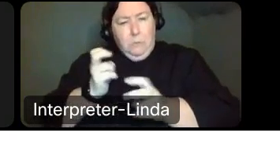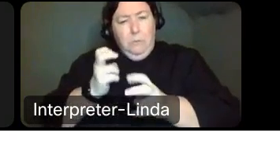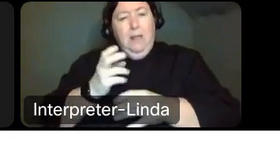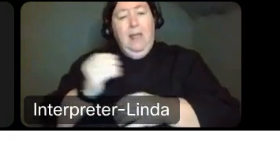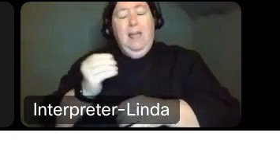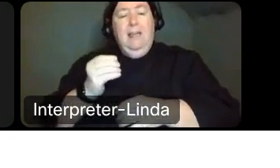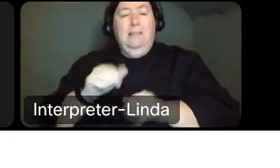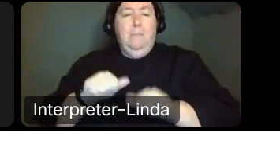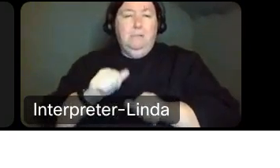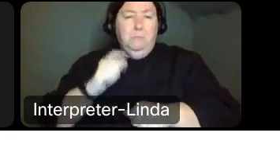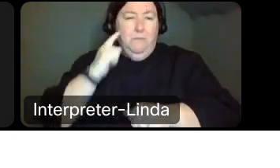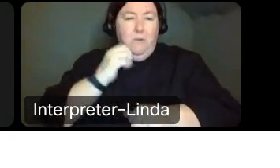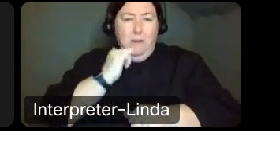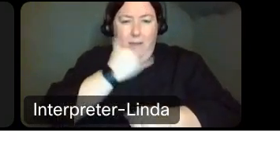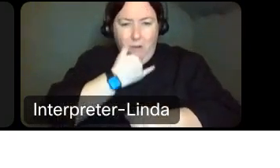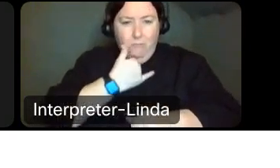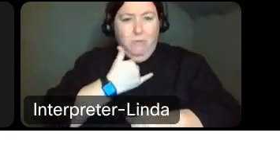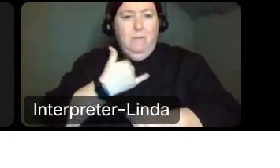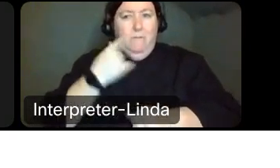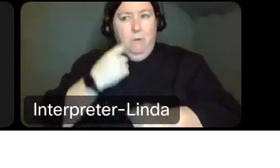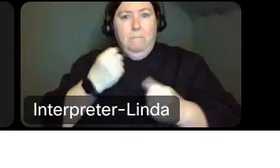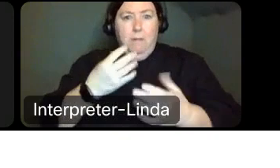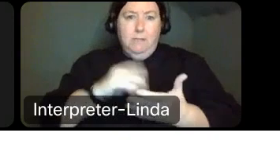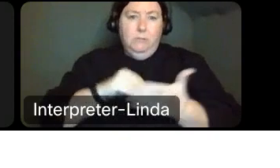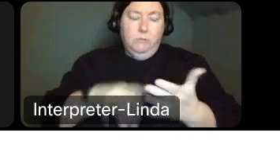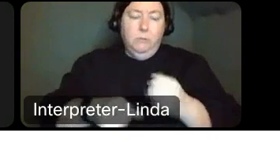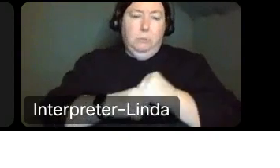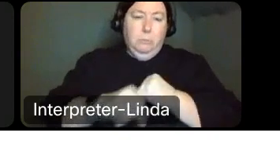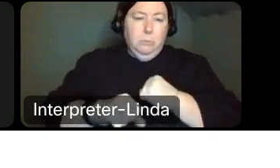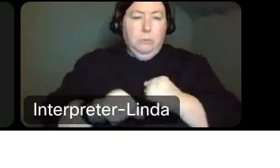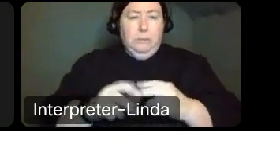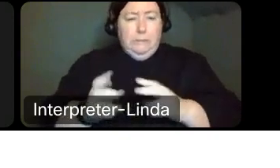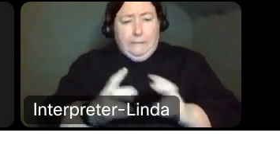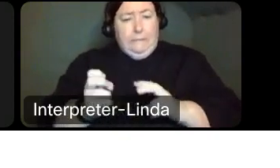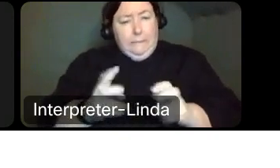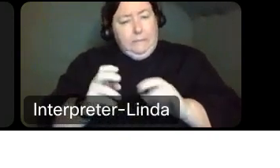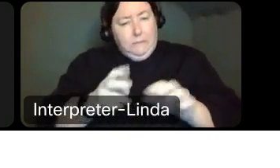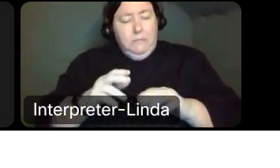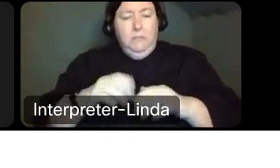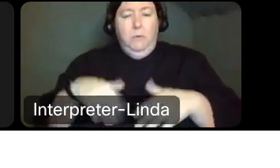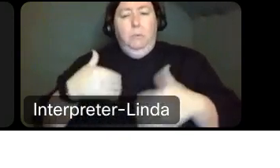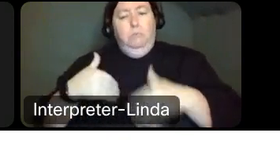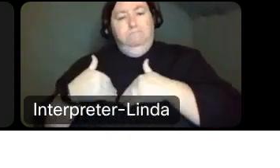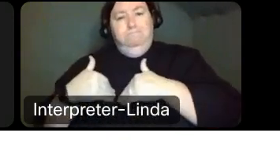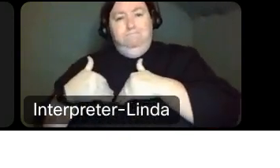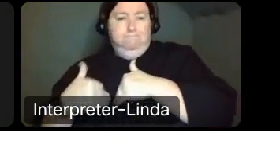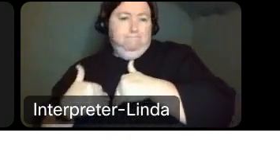potential for error in doing this for lots of students. It was data entry heavy, as I'm sure many of you have done this in the past